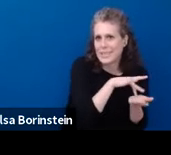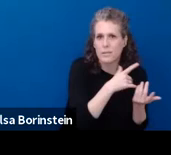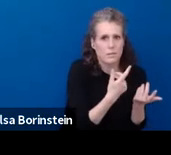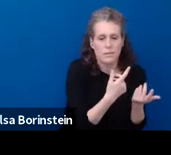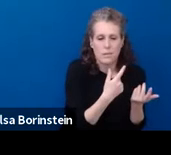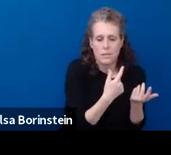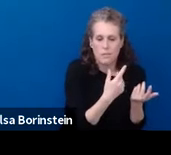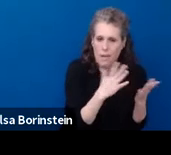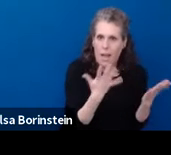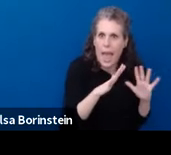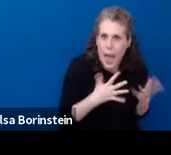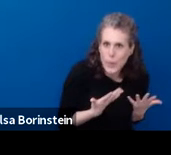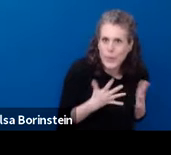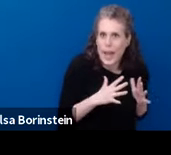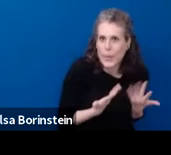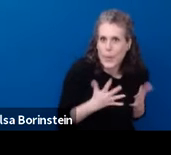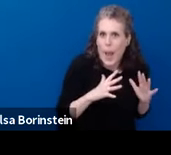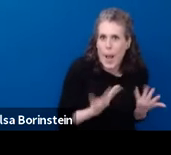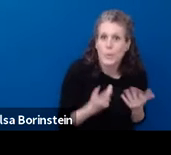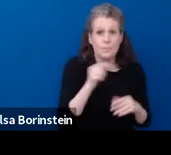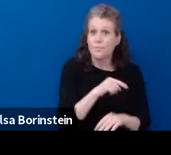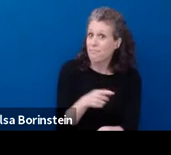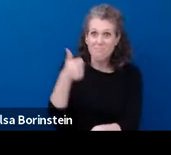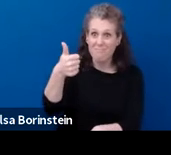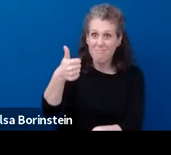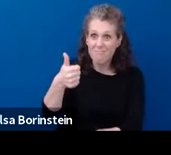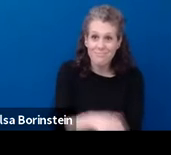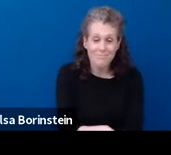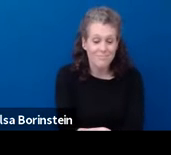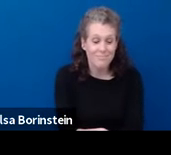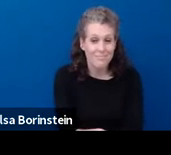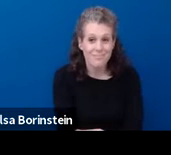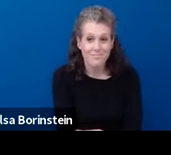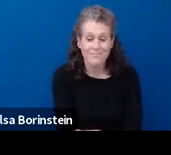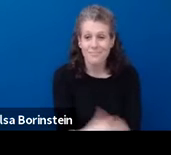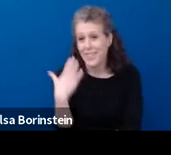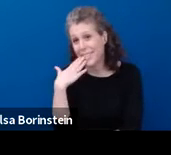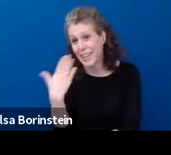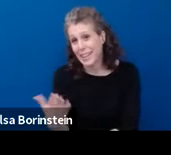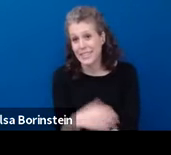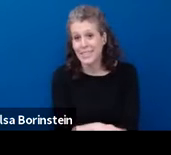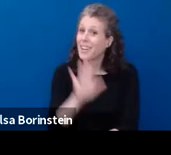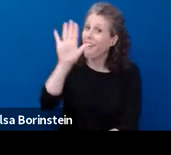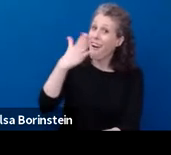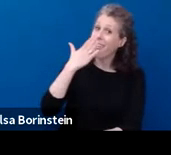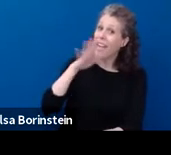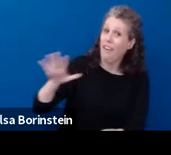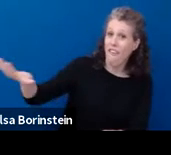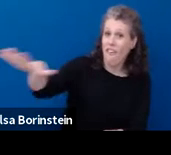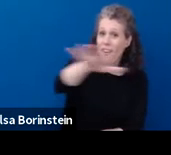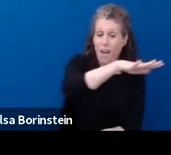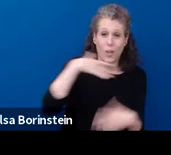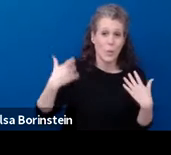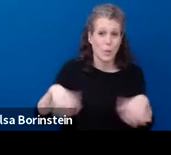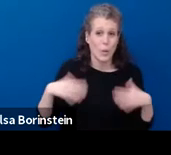do we do it? So that would be great. Okay. Thank you. Thank you, everyone. We have received a lot of